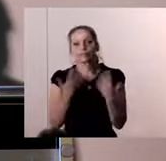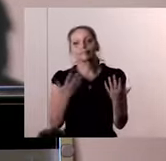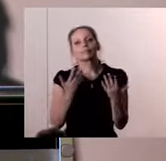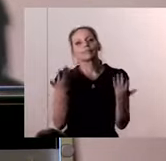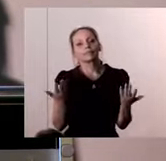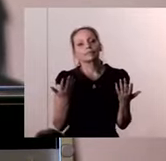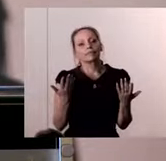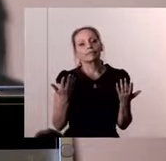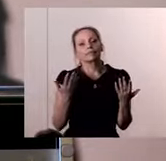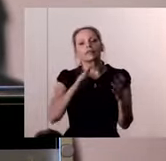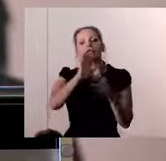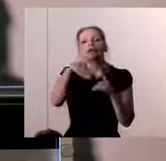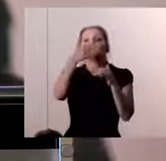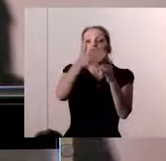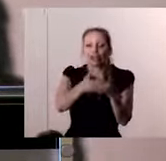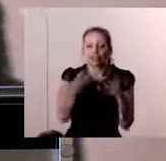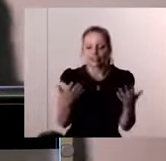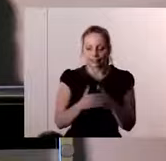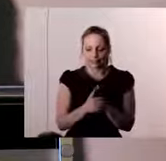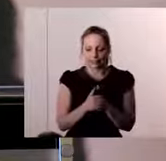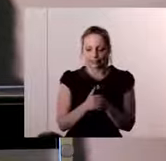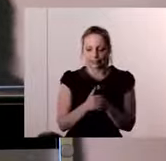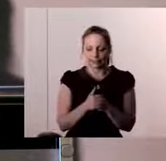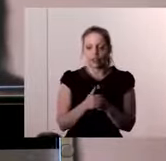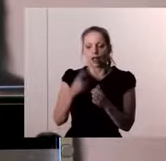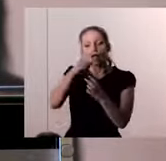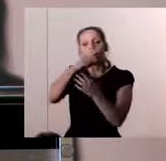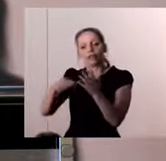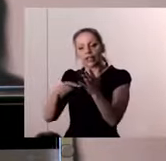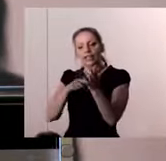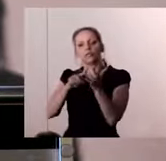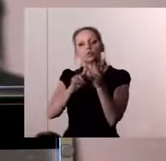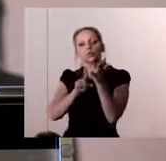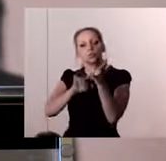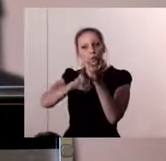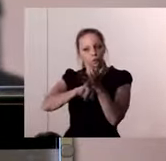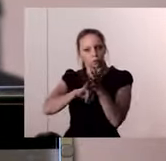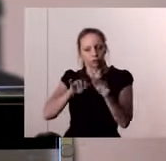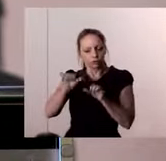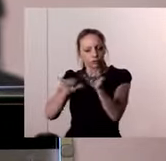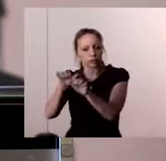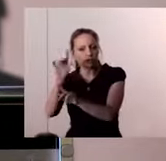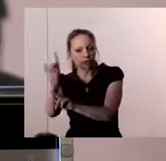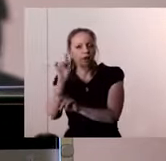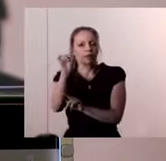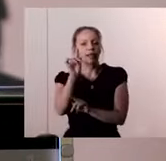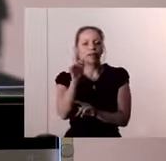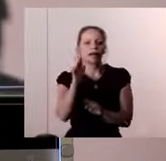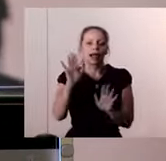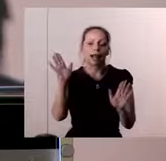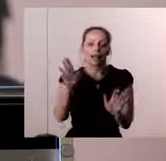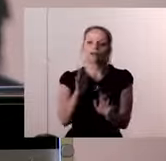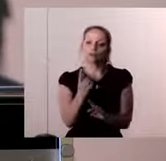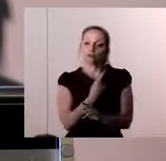Finally, in addition to these tools and these strategies, I think there is a less personal but probably